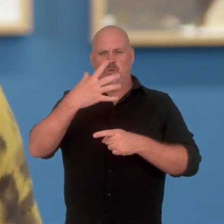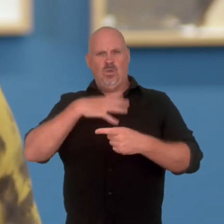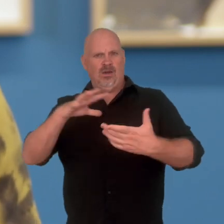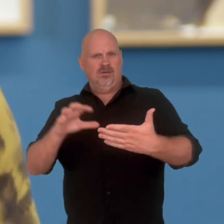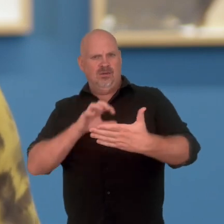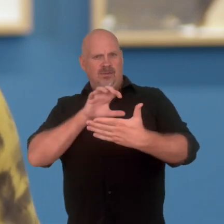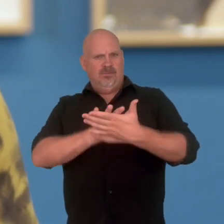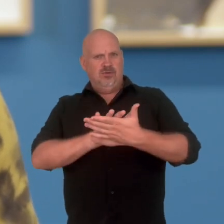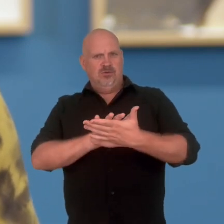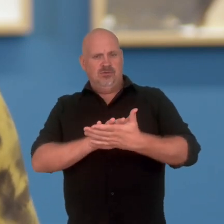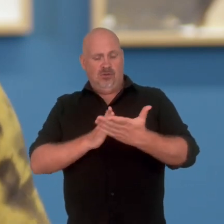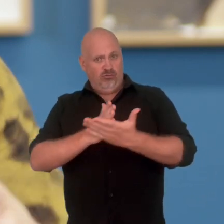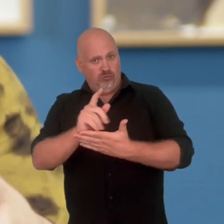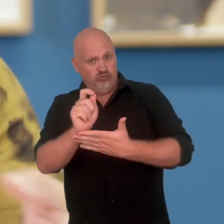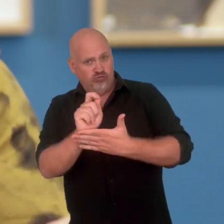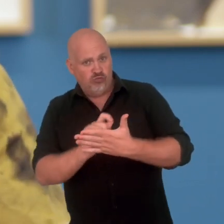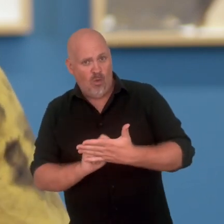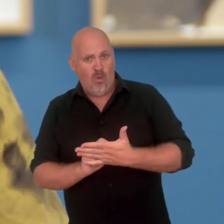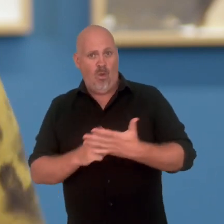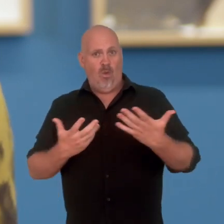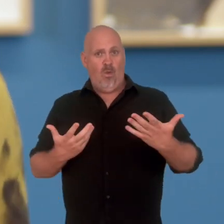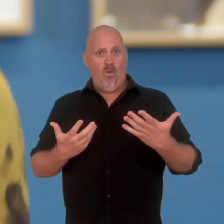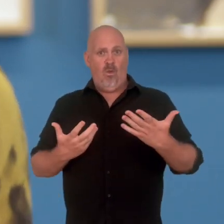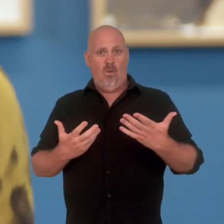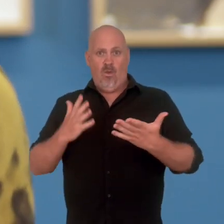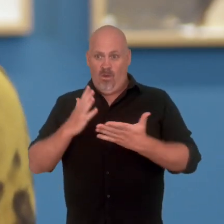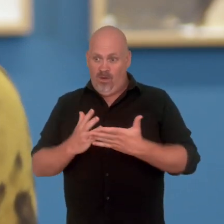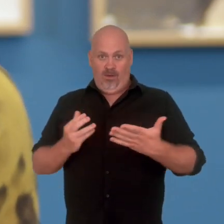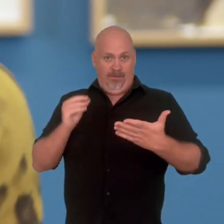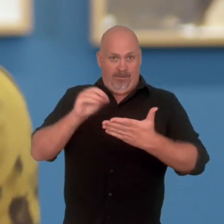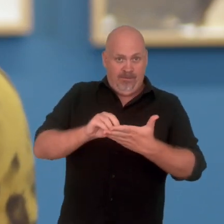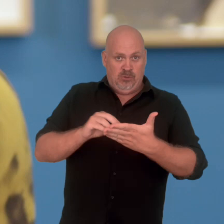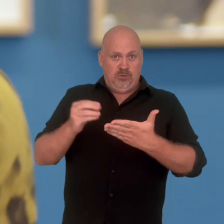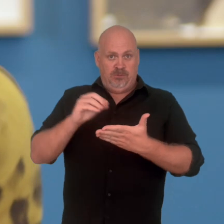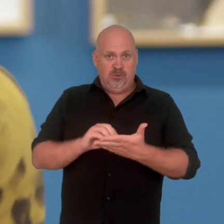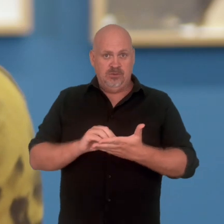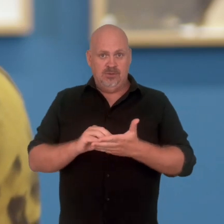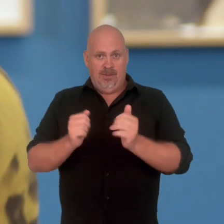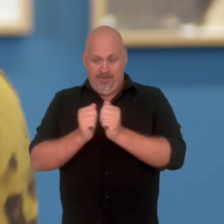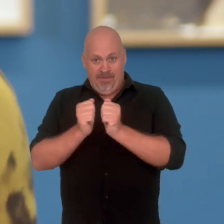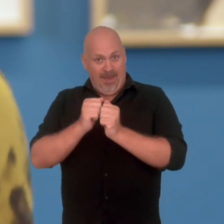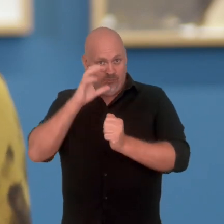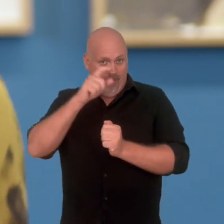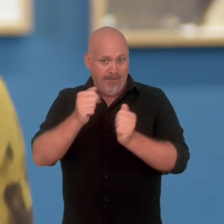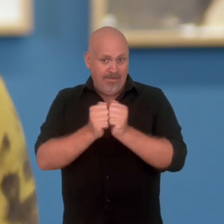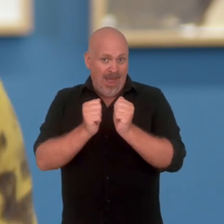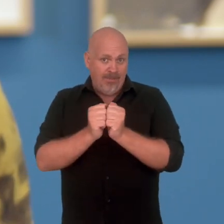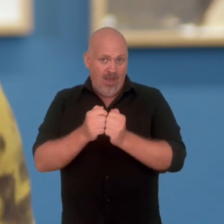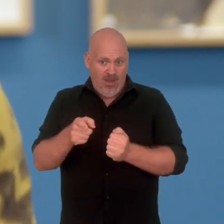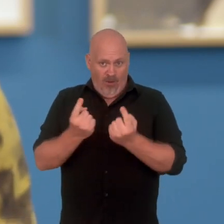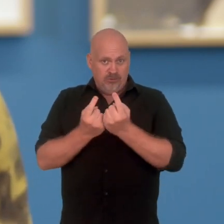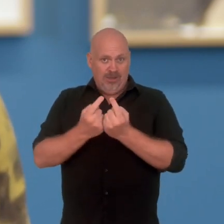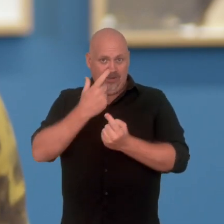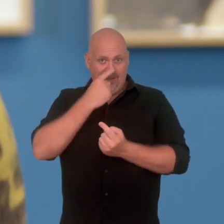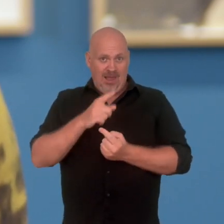through drawing or physically putting them there. And don't forget, the paper itself is also an object. It can be drawn